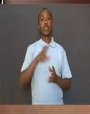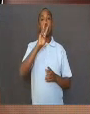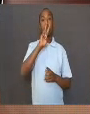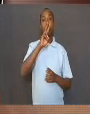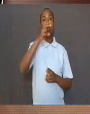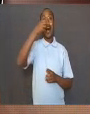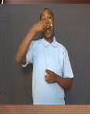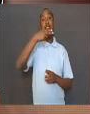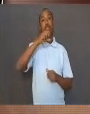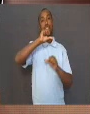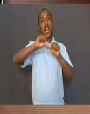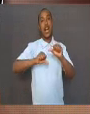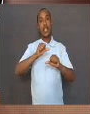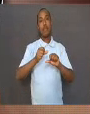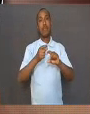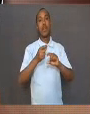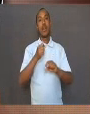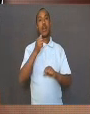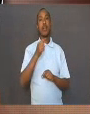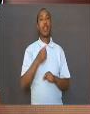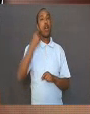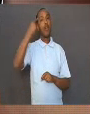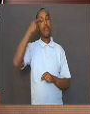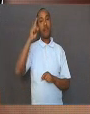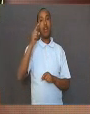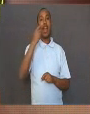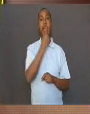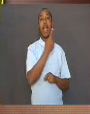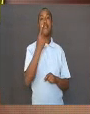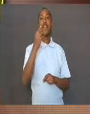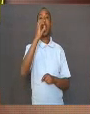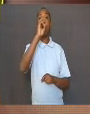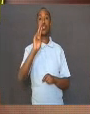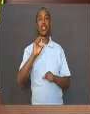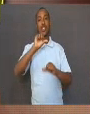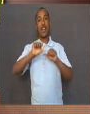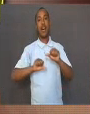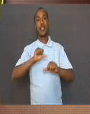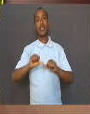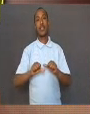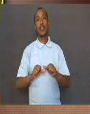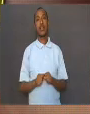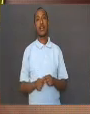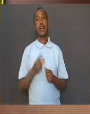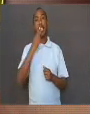Two hydrogen atoms for every oxygen atom,